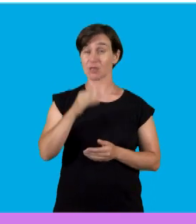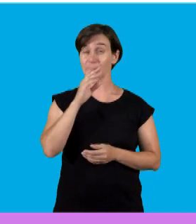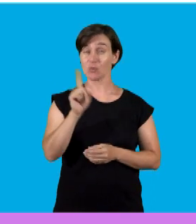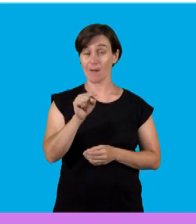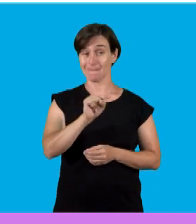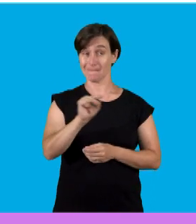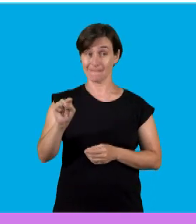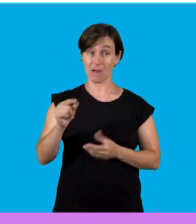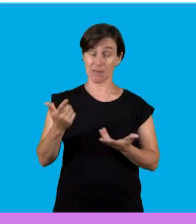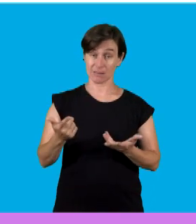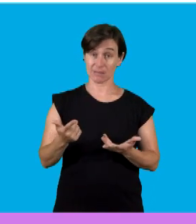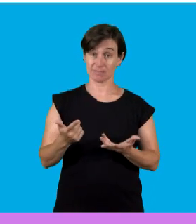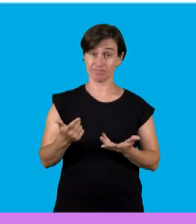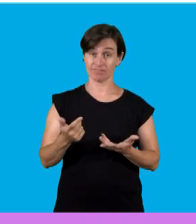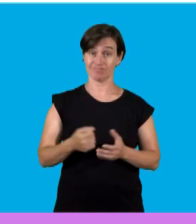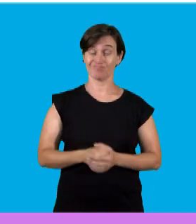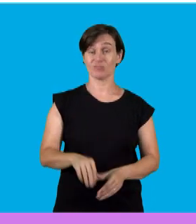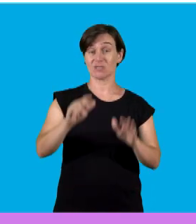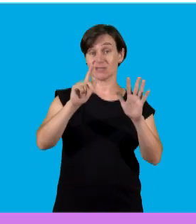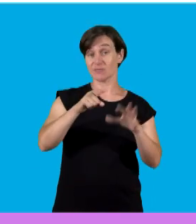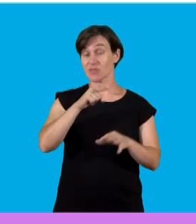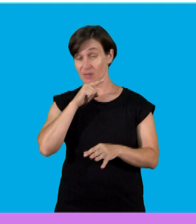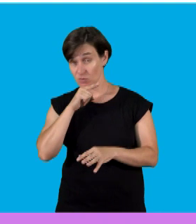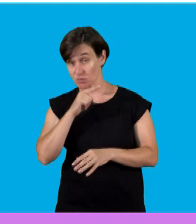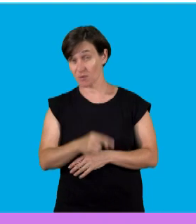say minus the